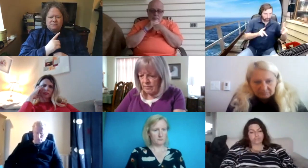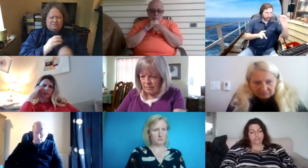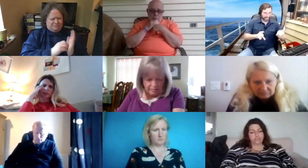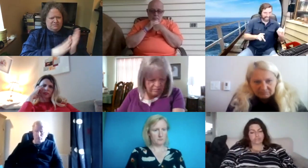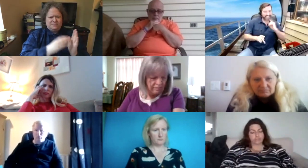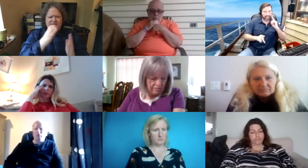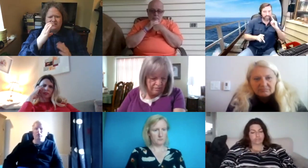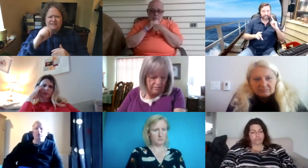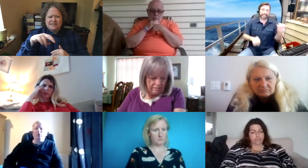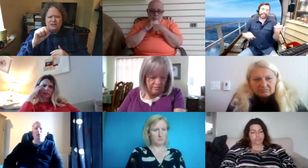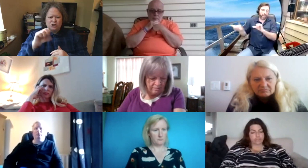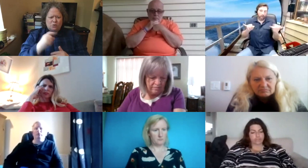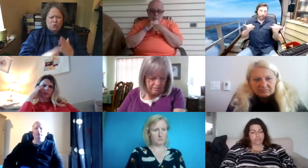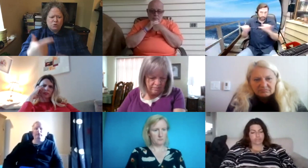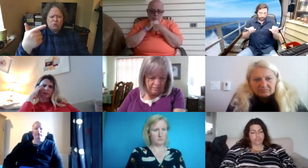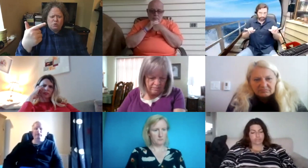Ireland.